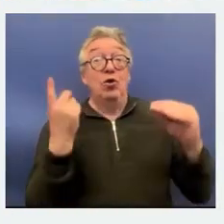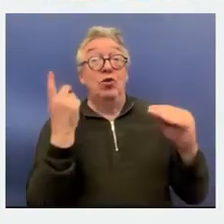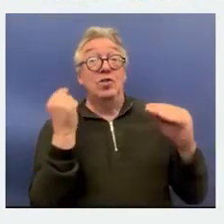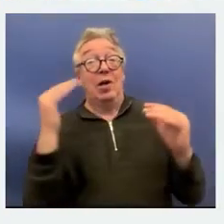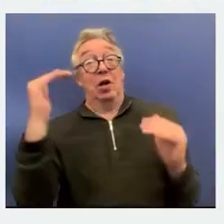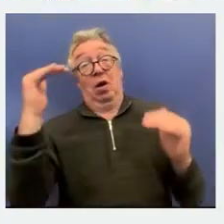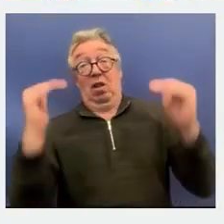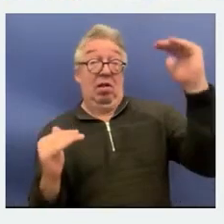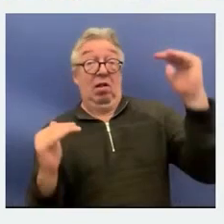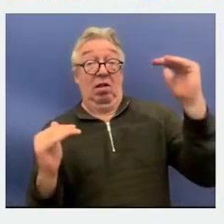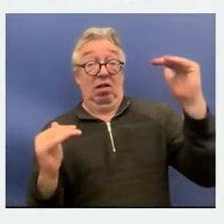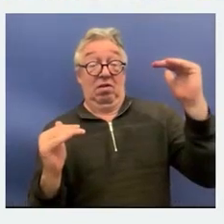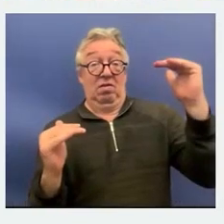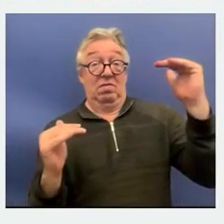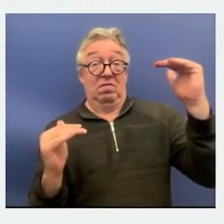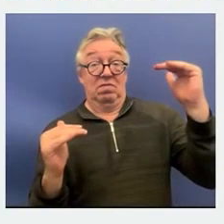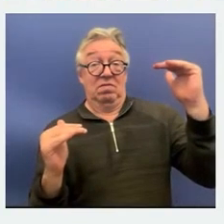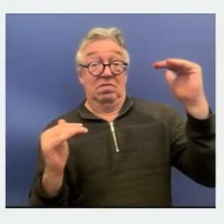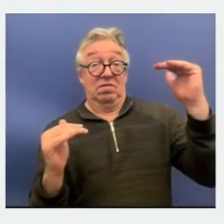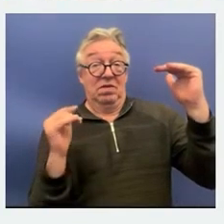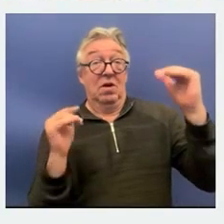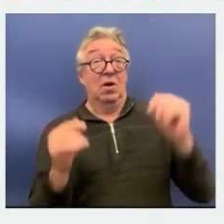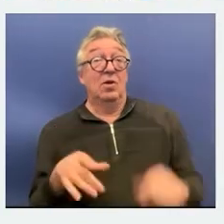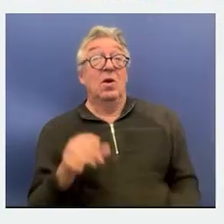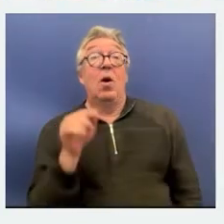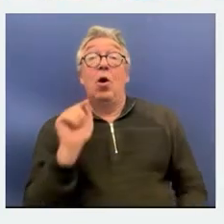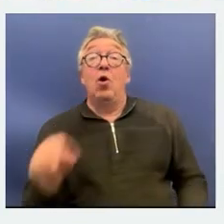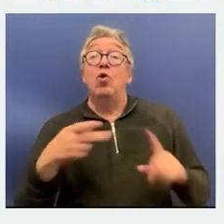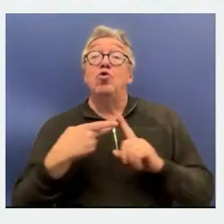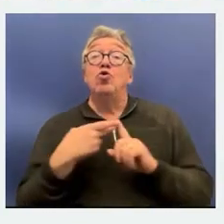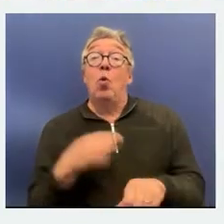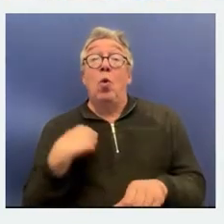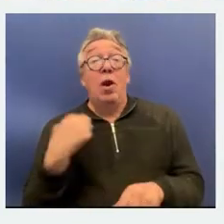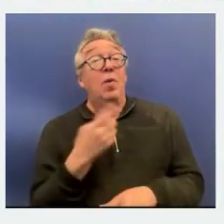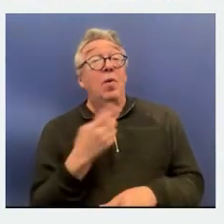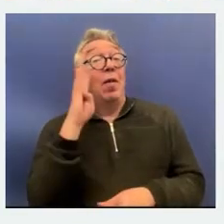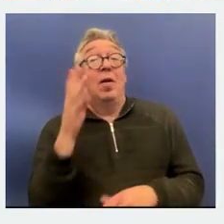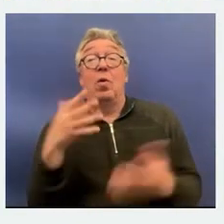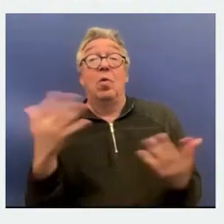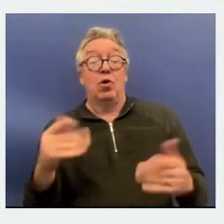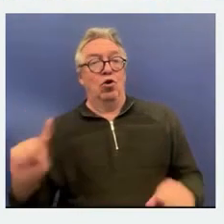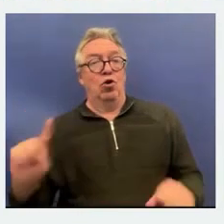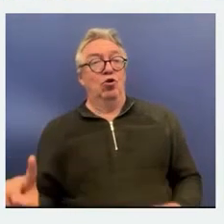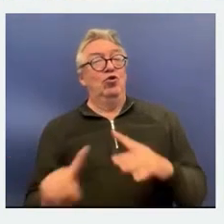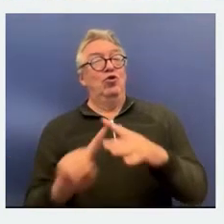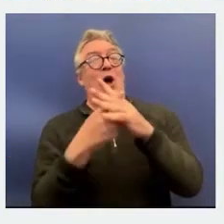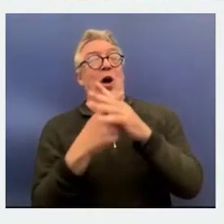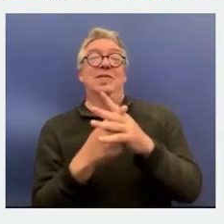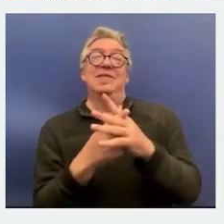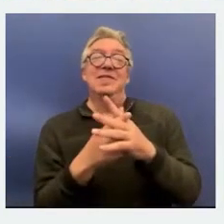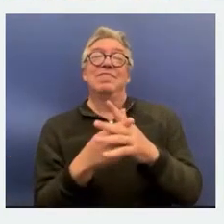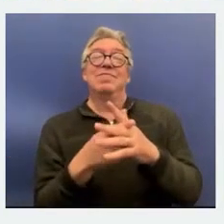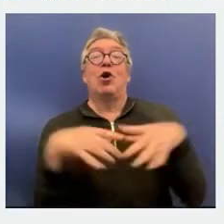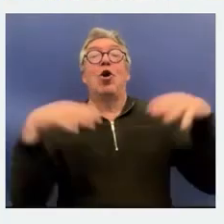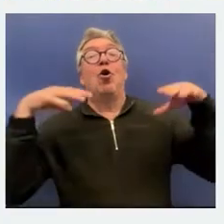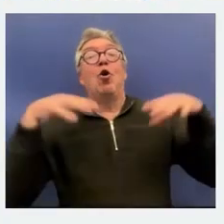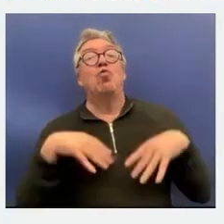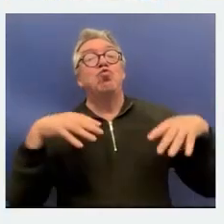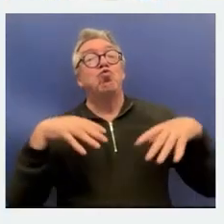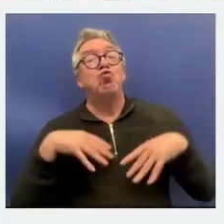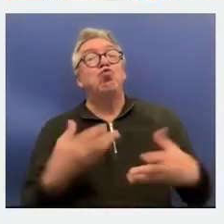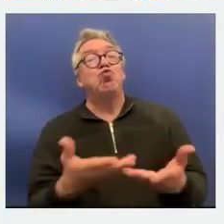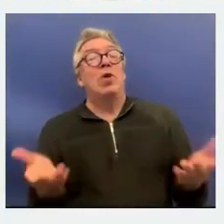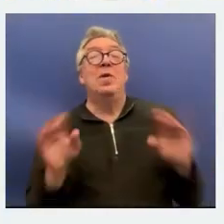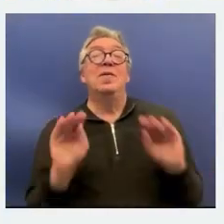women face. So this is a tool we came up with. It starts with an icebreaker. It's something that the teachers can do in school. So it starts